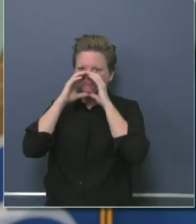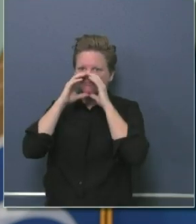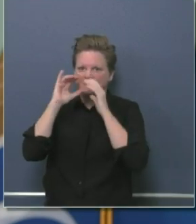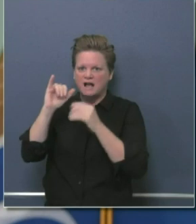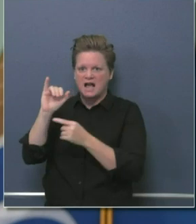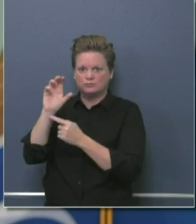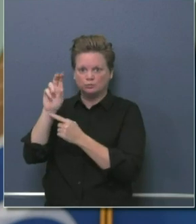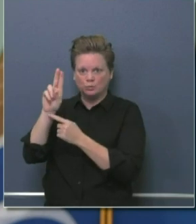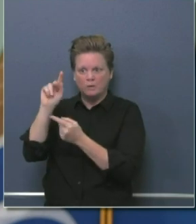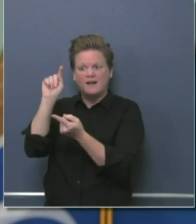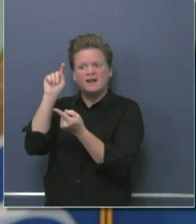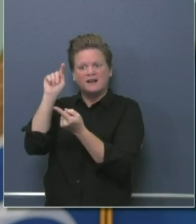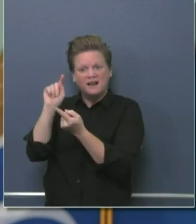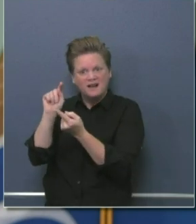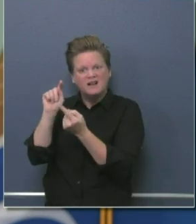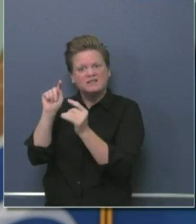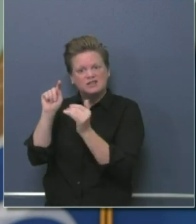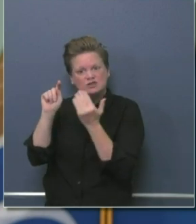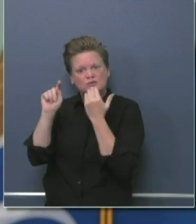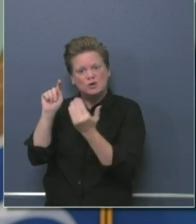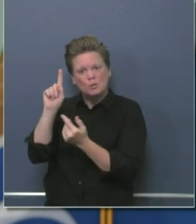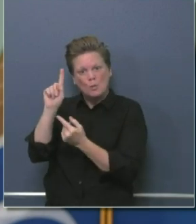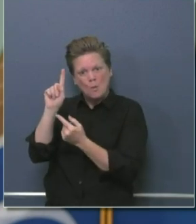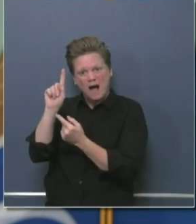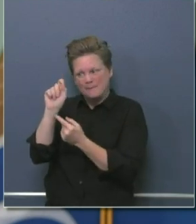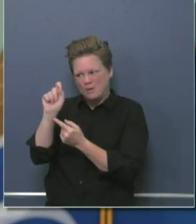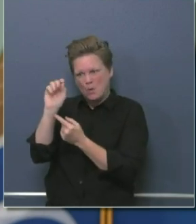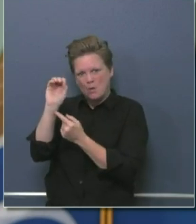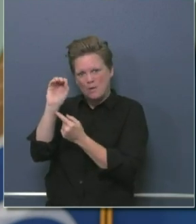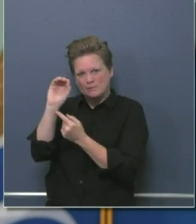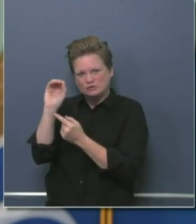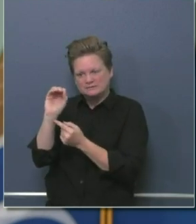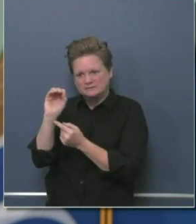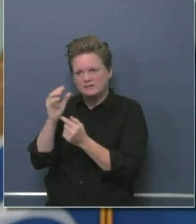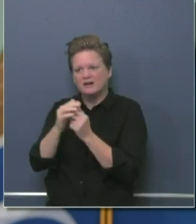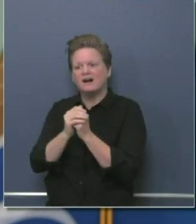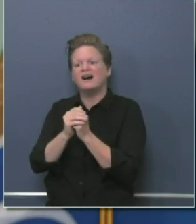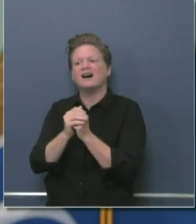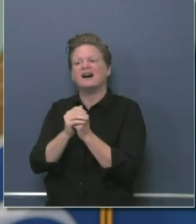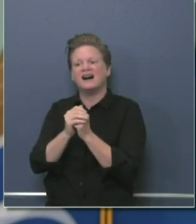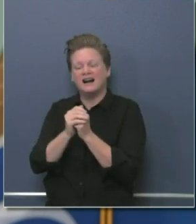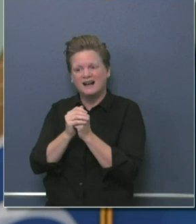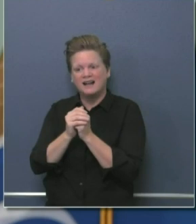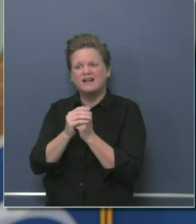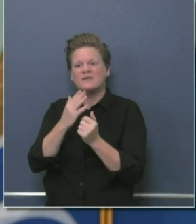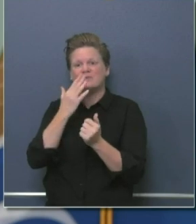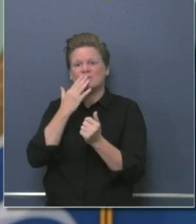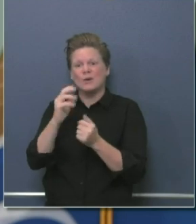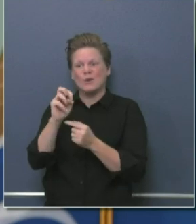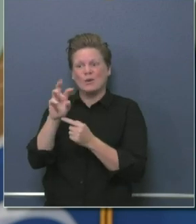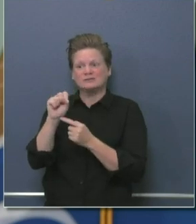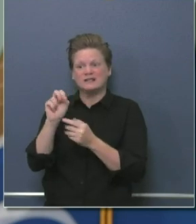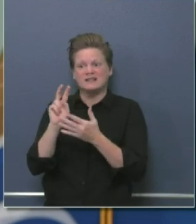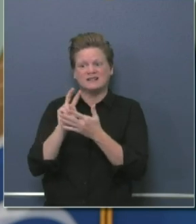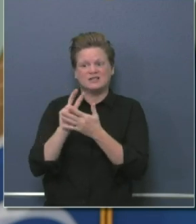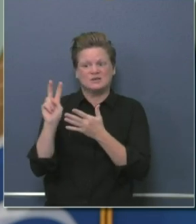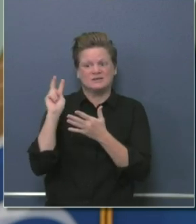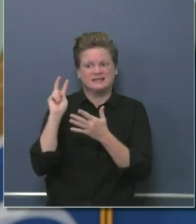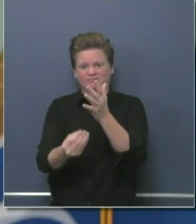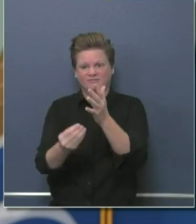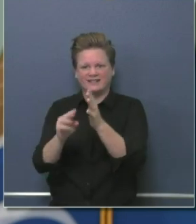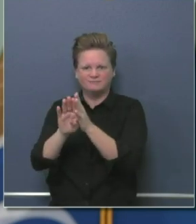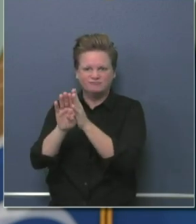it's all contextual. We had some good news over the last week versus the previous week on the number of deaths. Unfortunately,